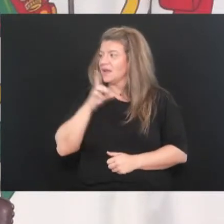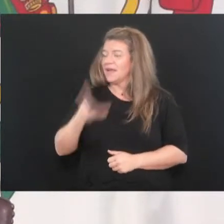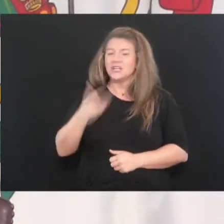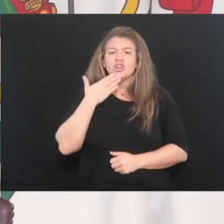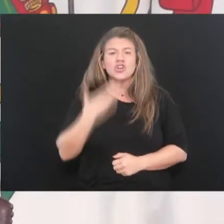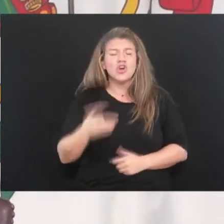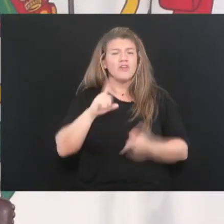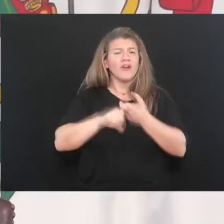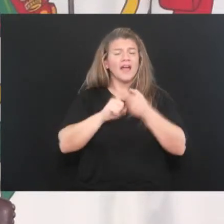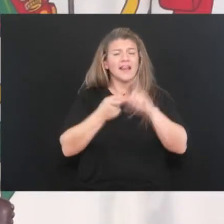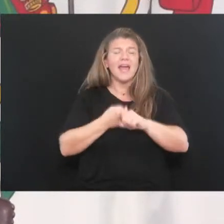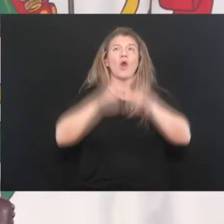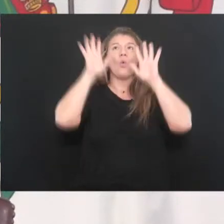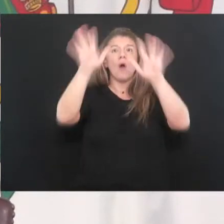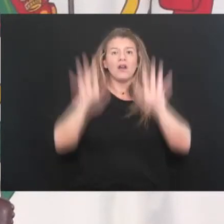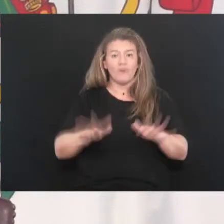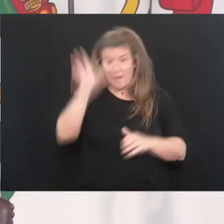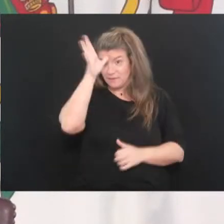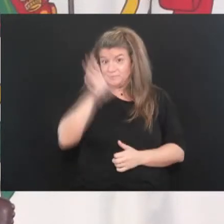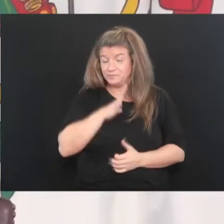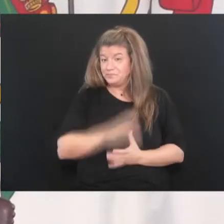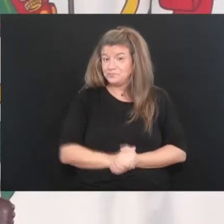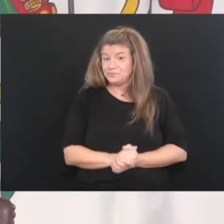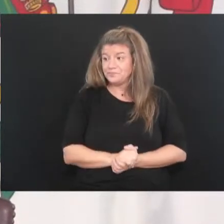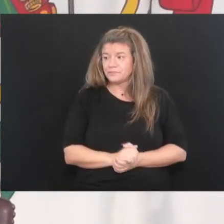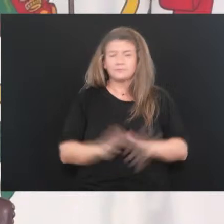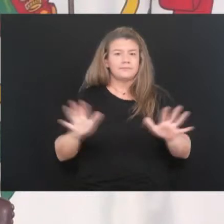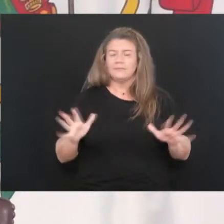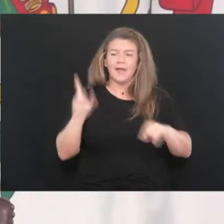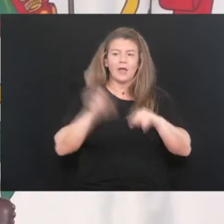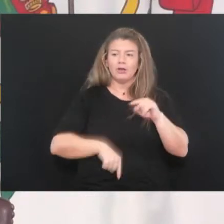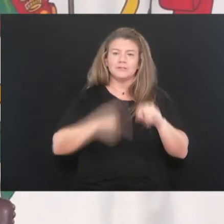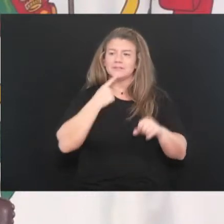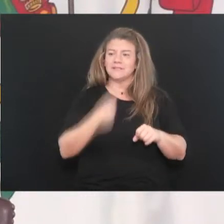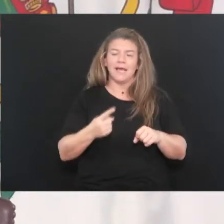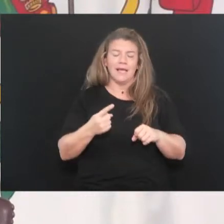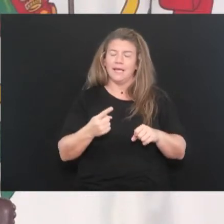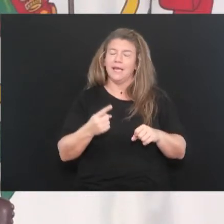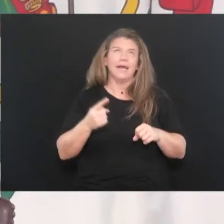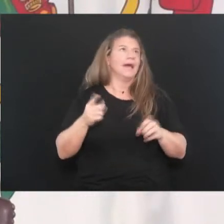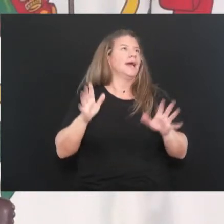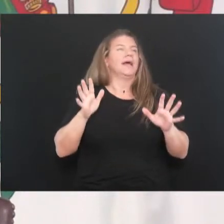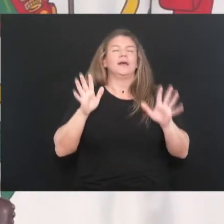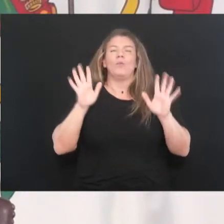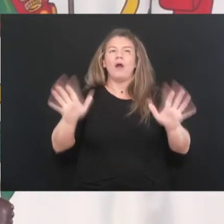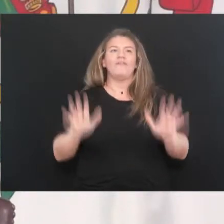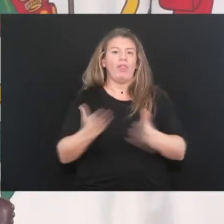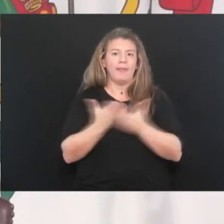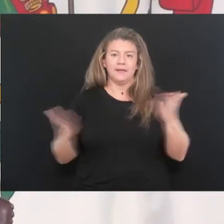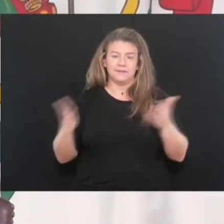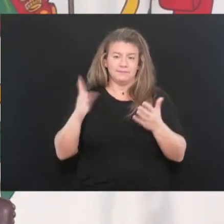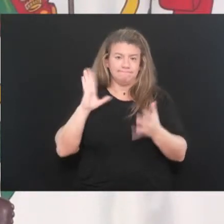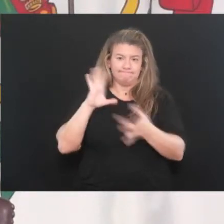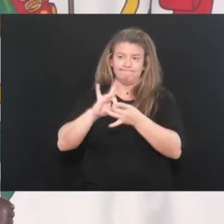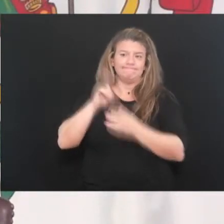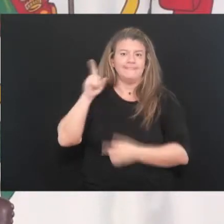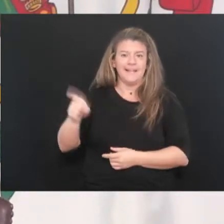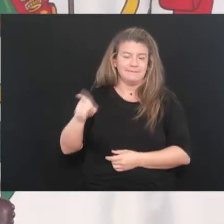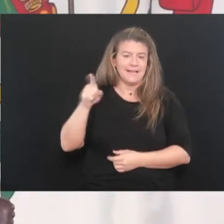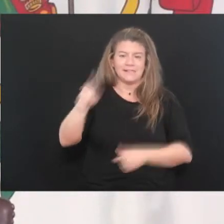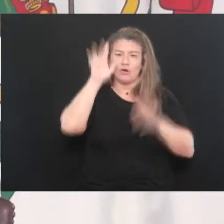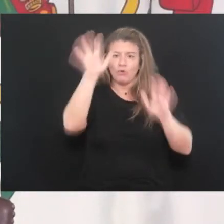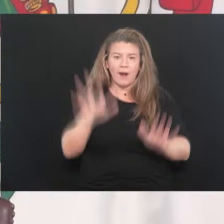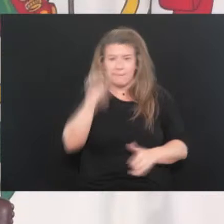a wonderful man. And I could never say anything but great accolades towards a great